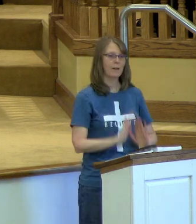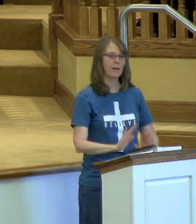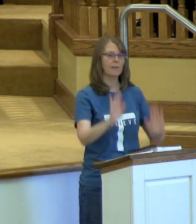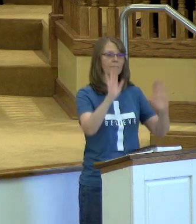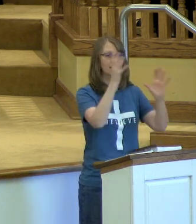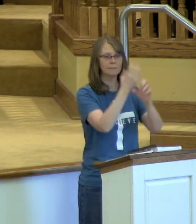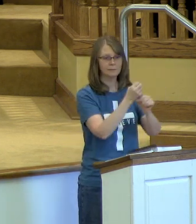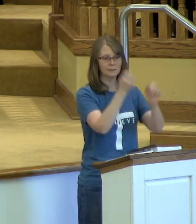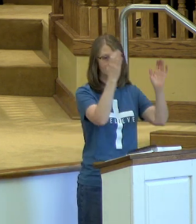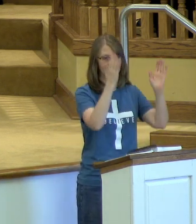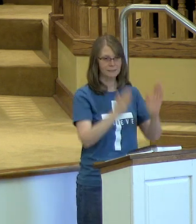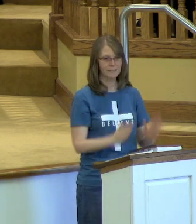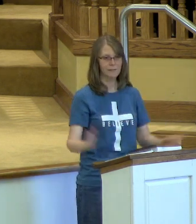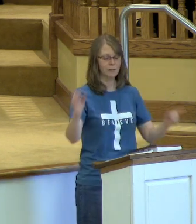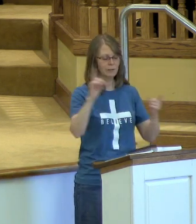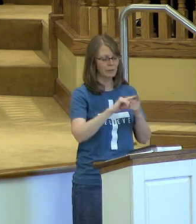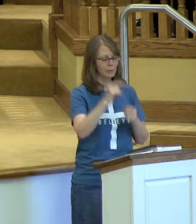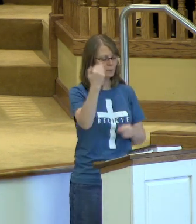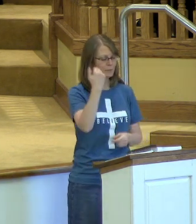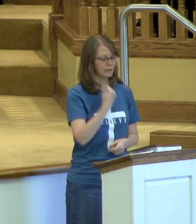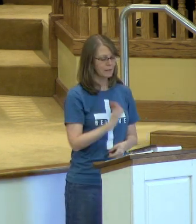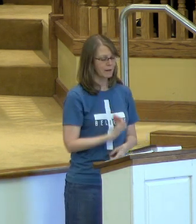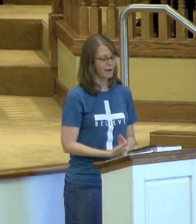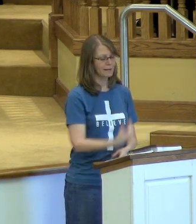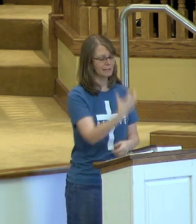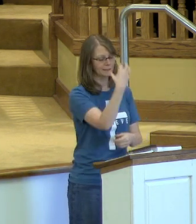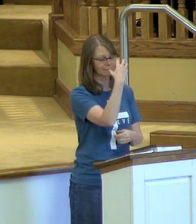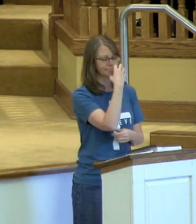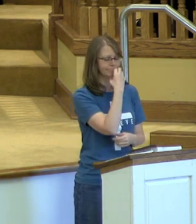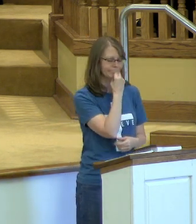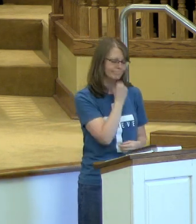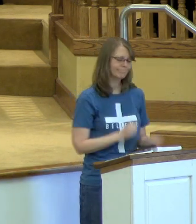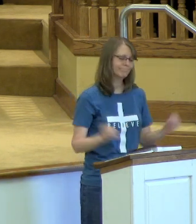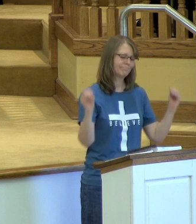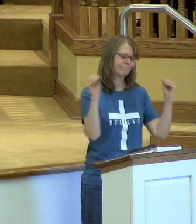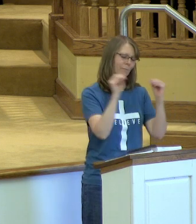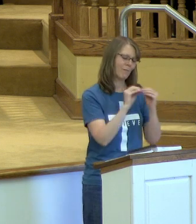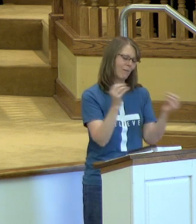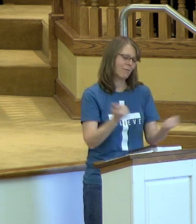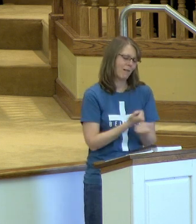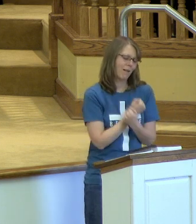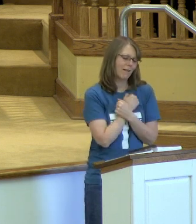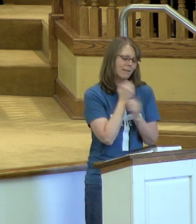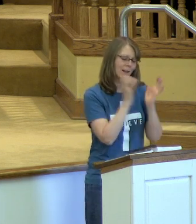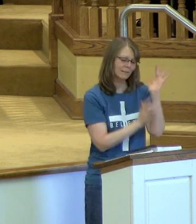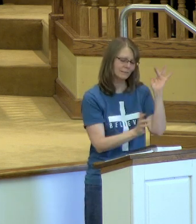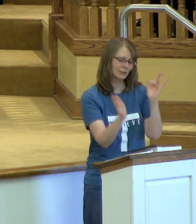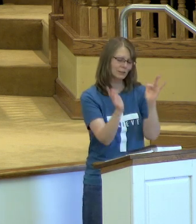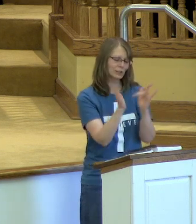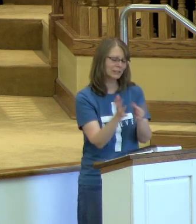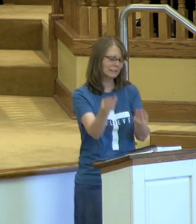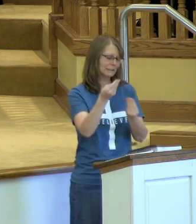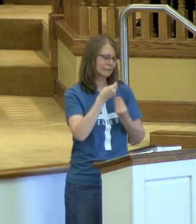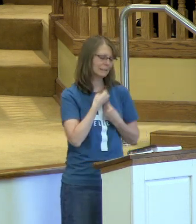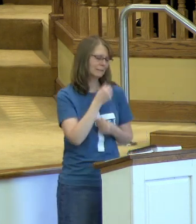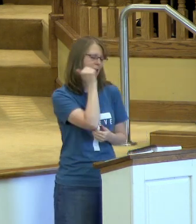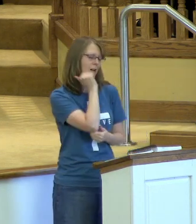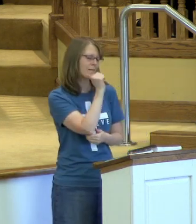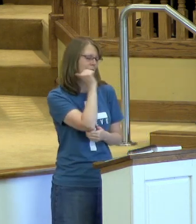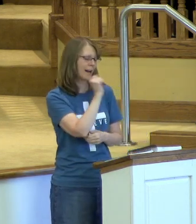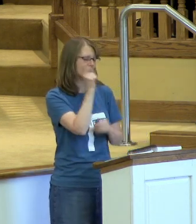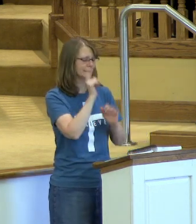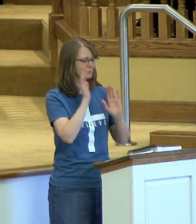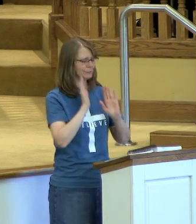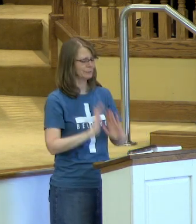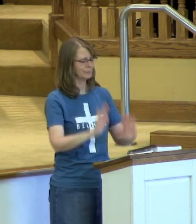me. Verse 3, dearer grows the love of Jesus day by day. He's a wonderful Savior to